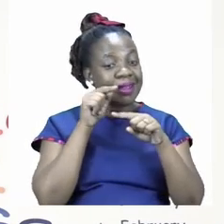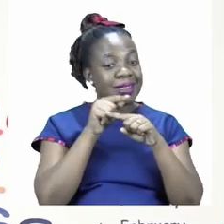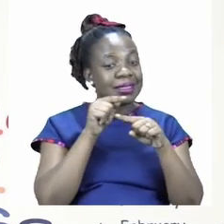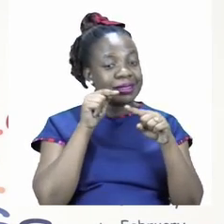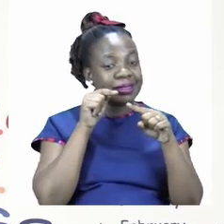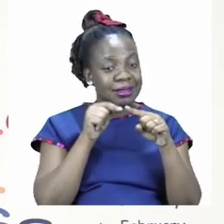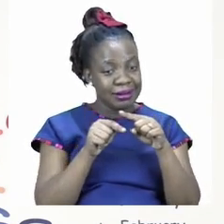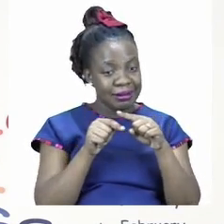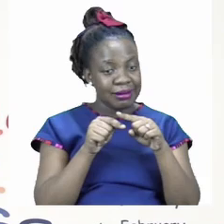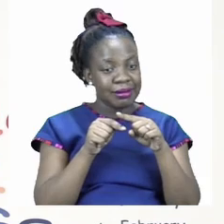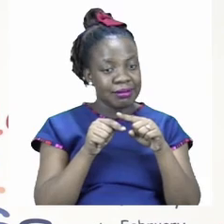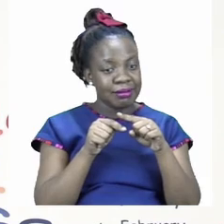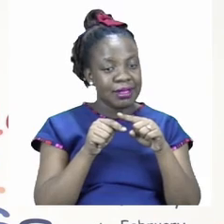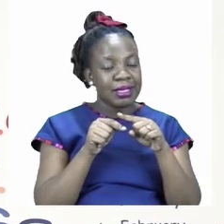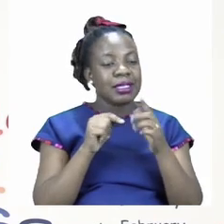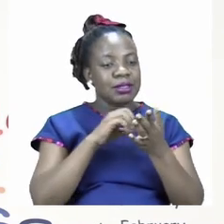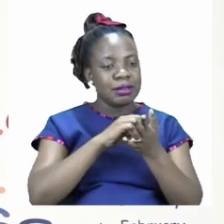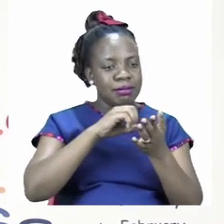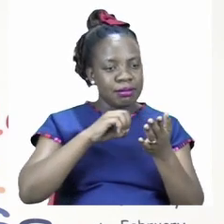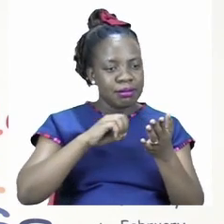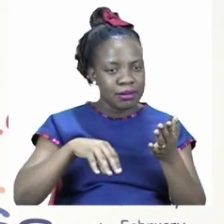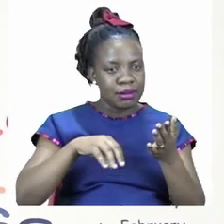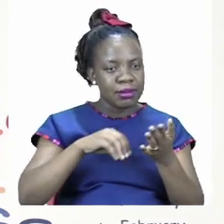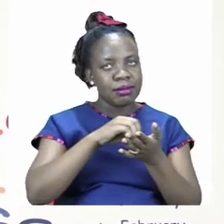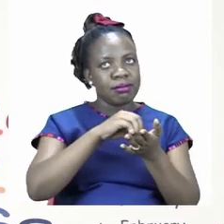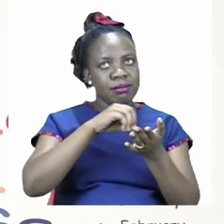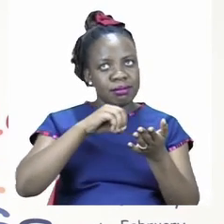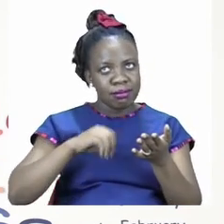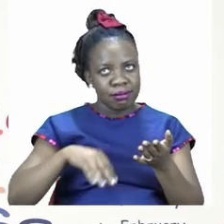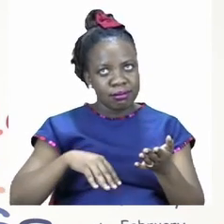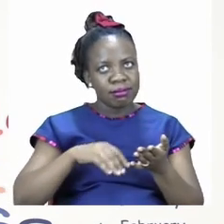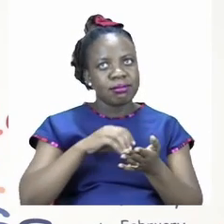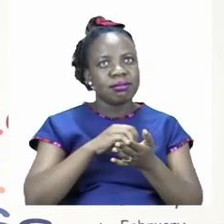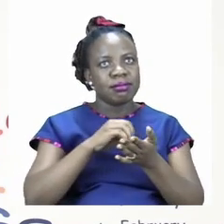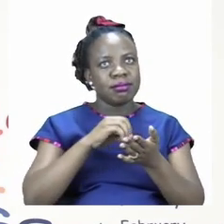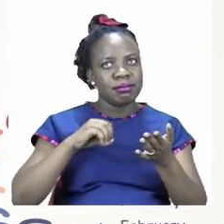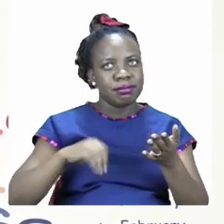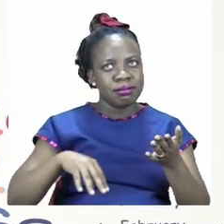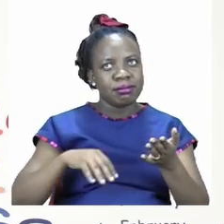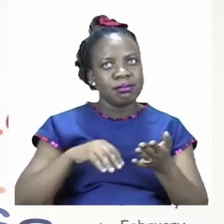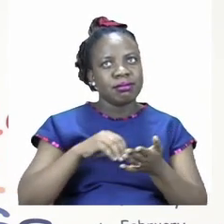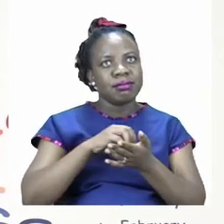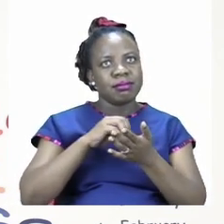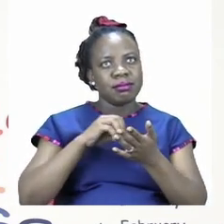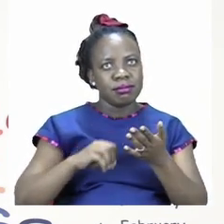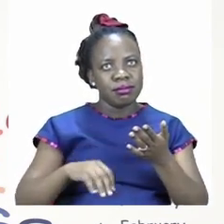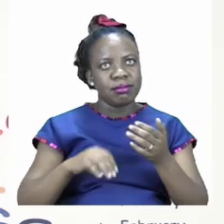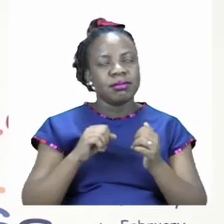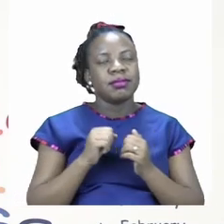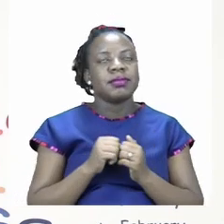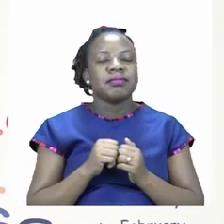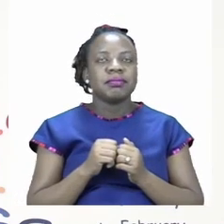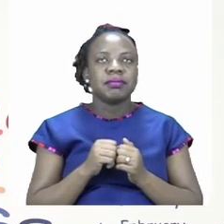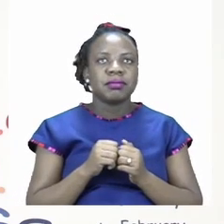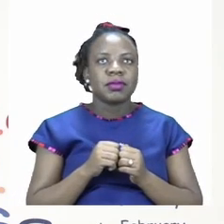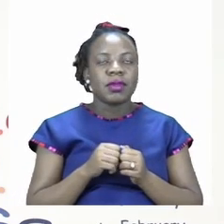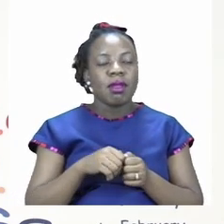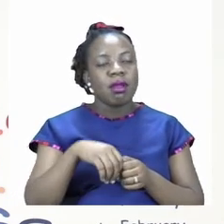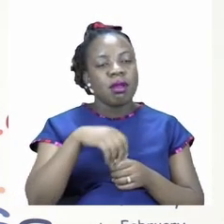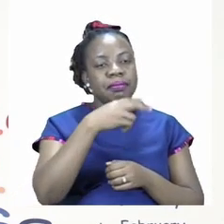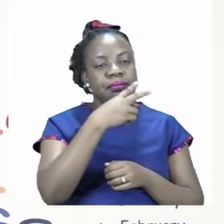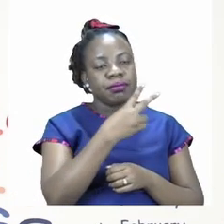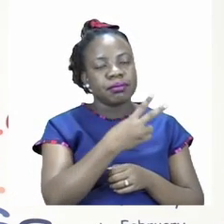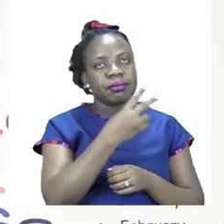repeated subtraction. Our sum says 24 divided